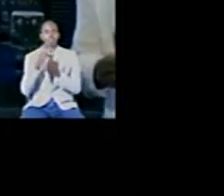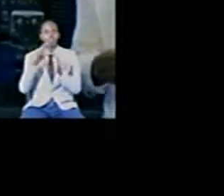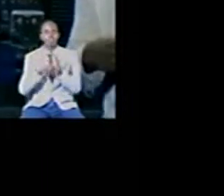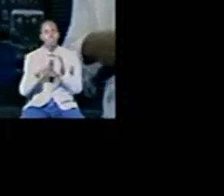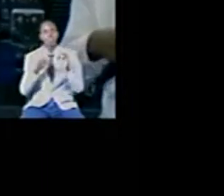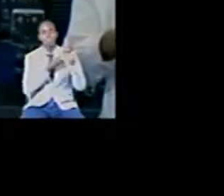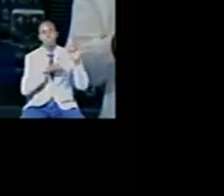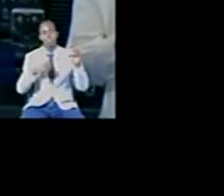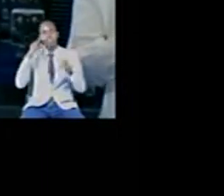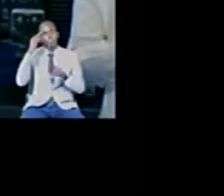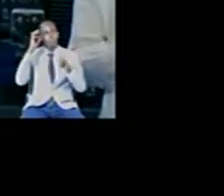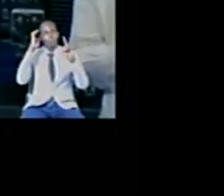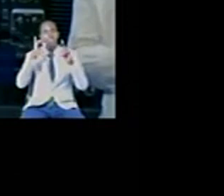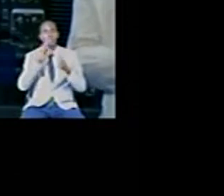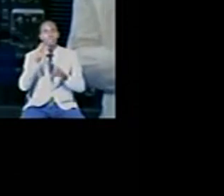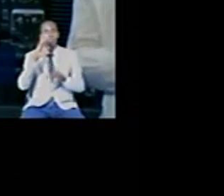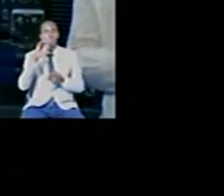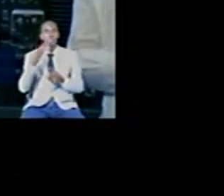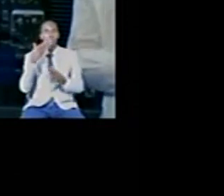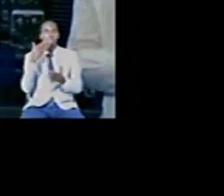me. I don't know.